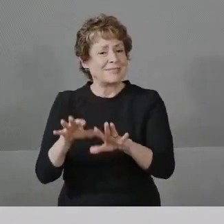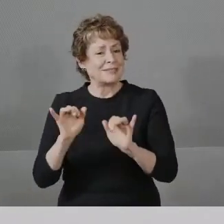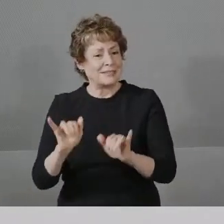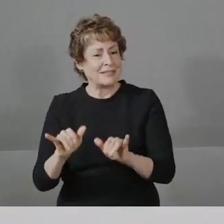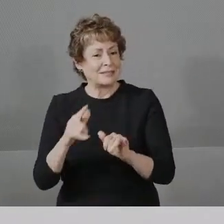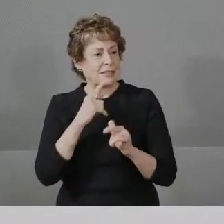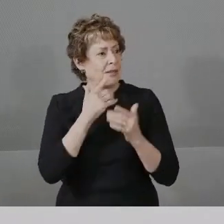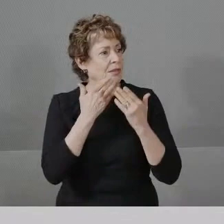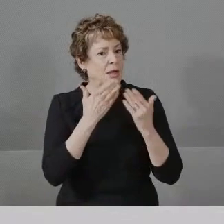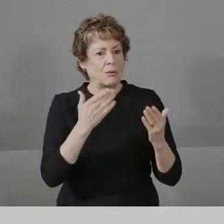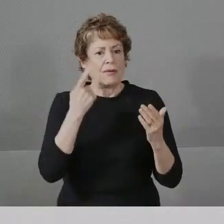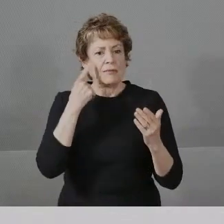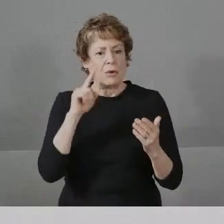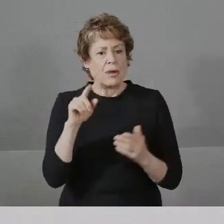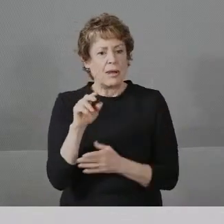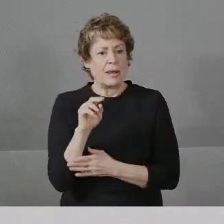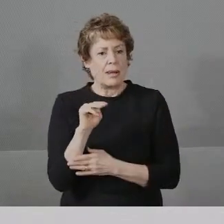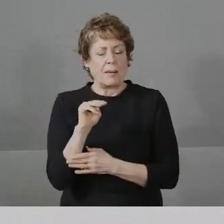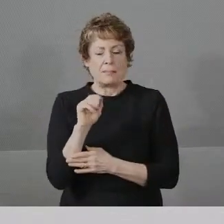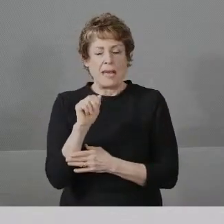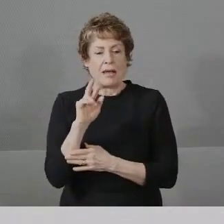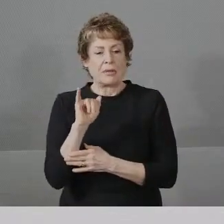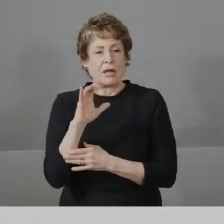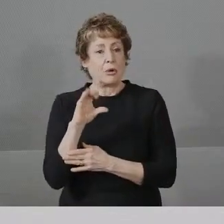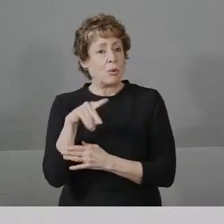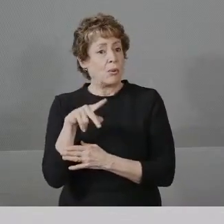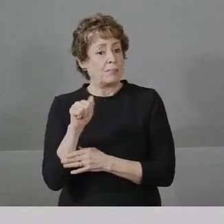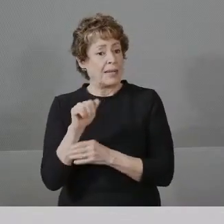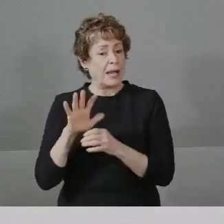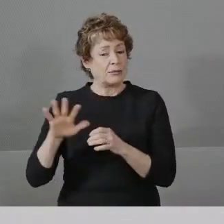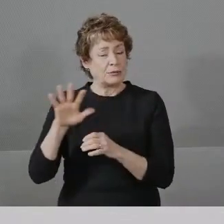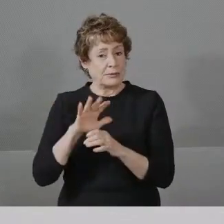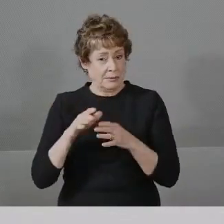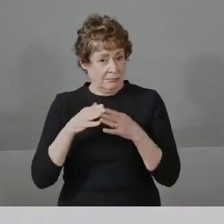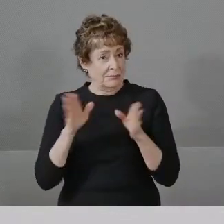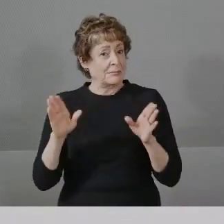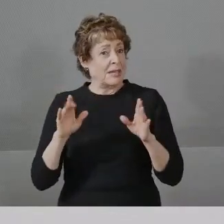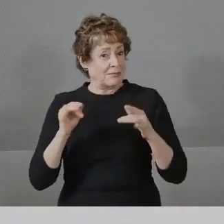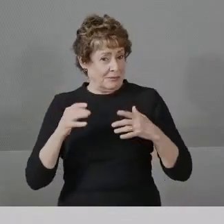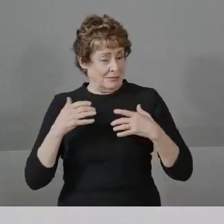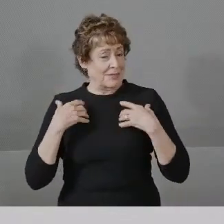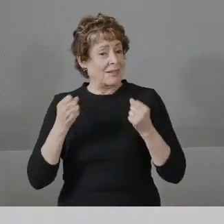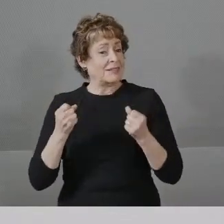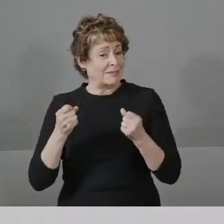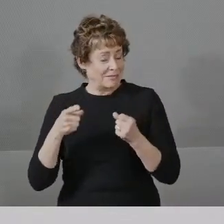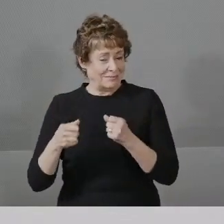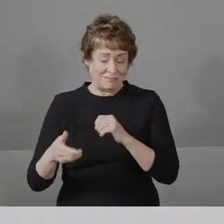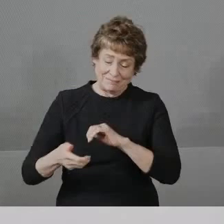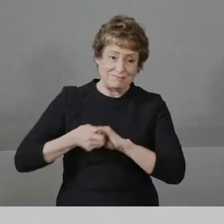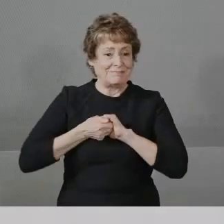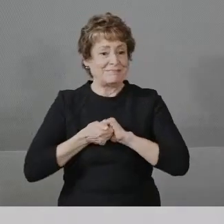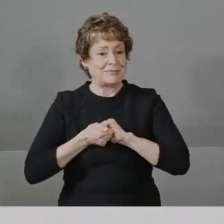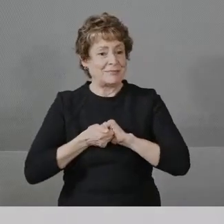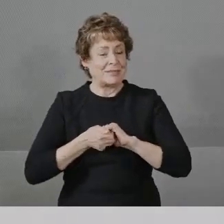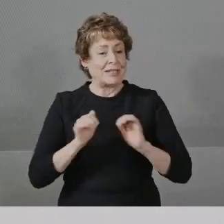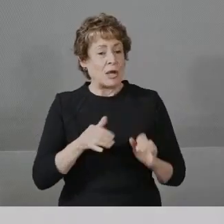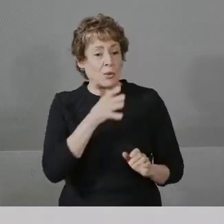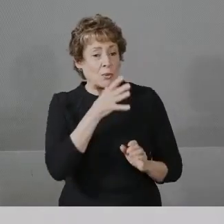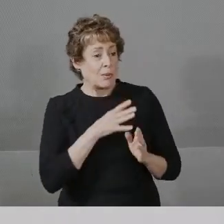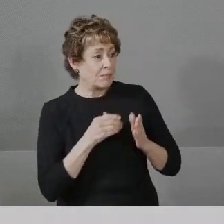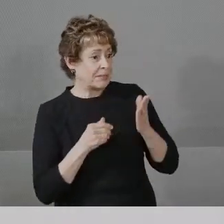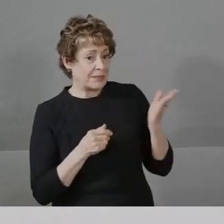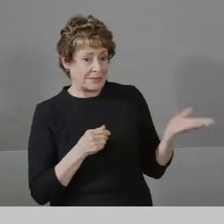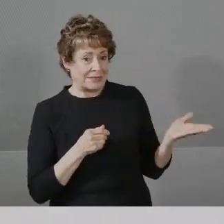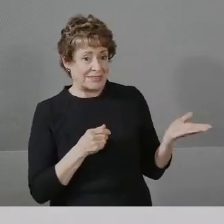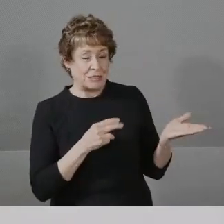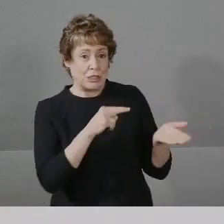for their partnership on this event. It's my pleasure to welcome Macrina Leach, a registered nurse and the nurse program manager for the